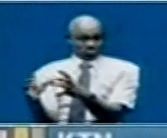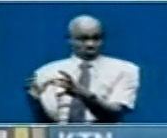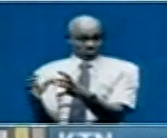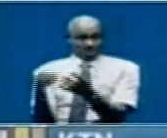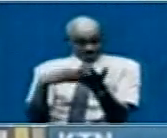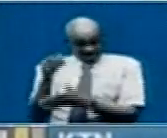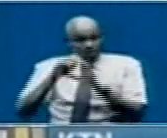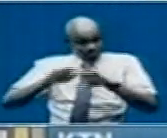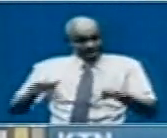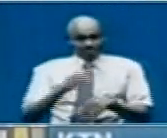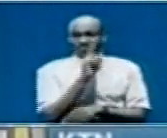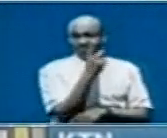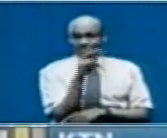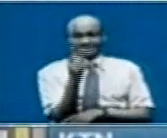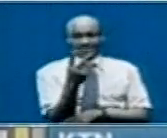purchasers of property,